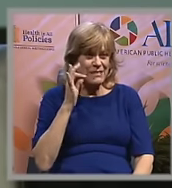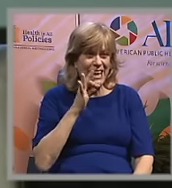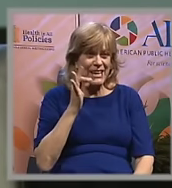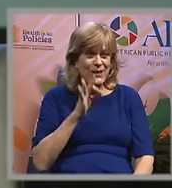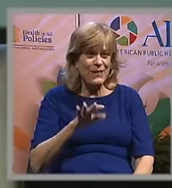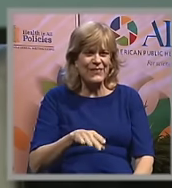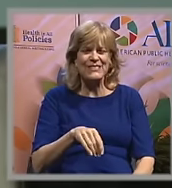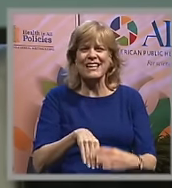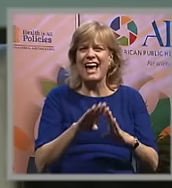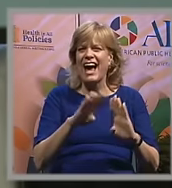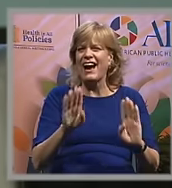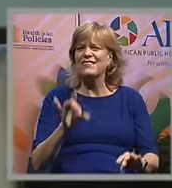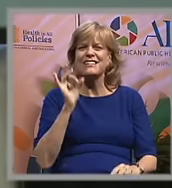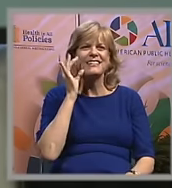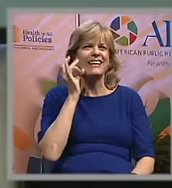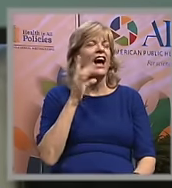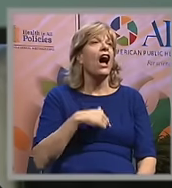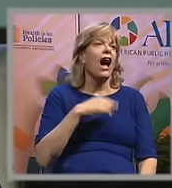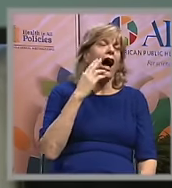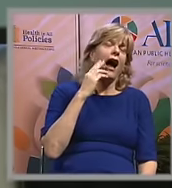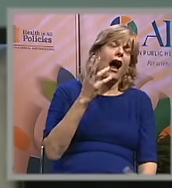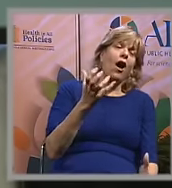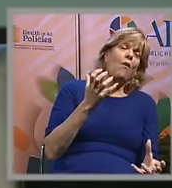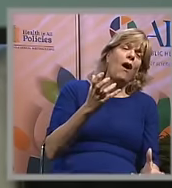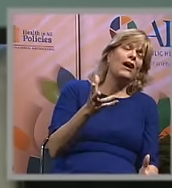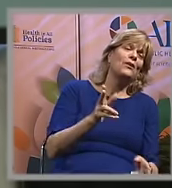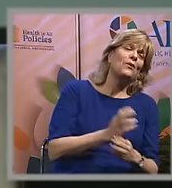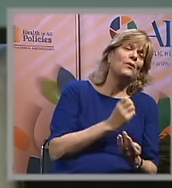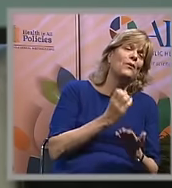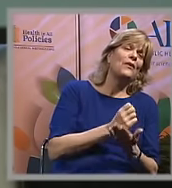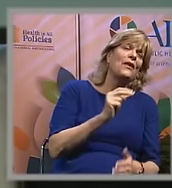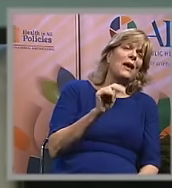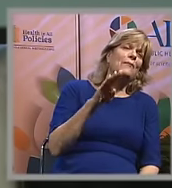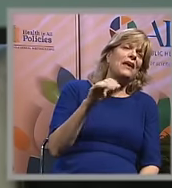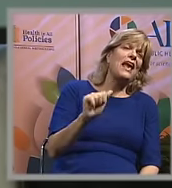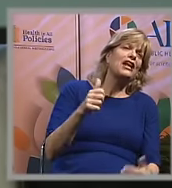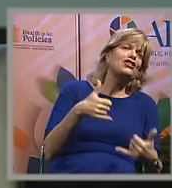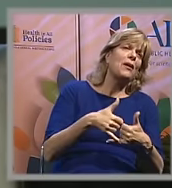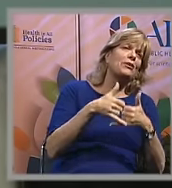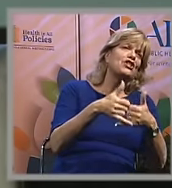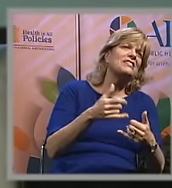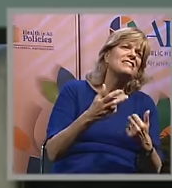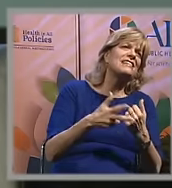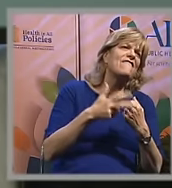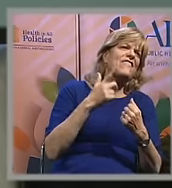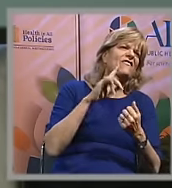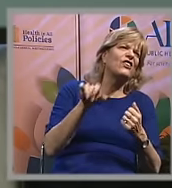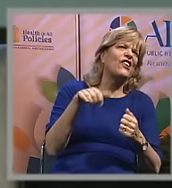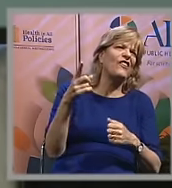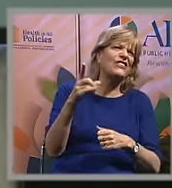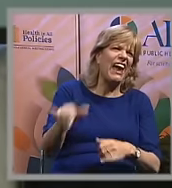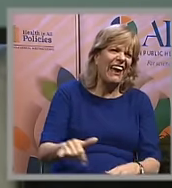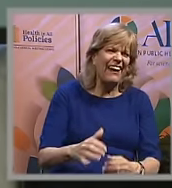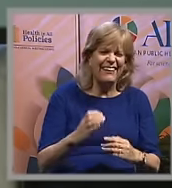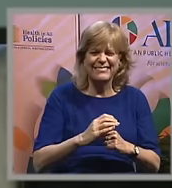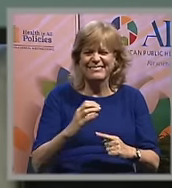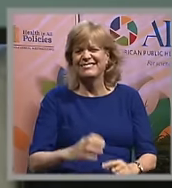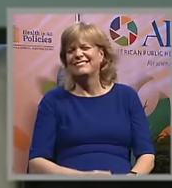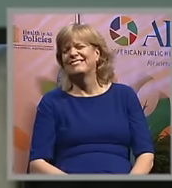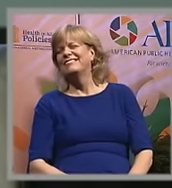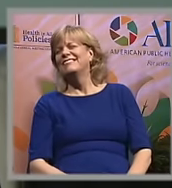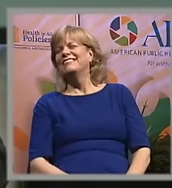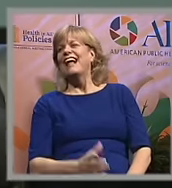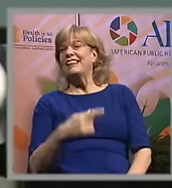I'm sure the Spurs are going to win the NBA championship, but we'll save that for another day. And, you know, I like to tell this story